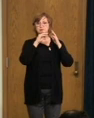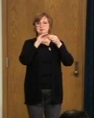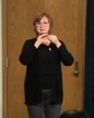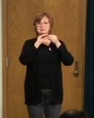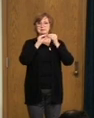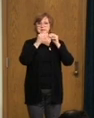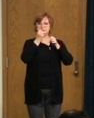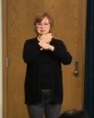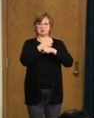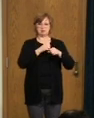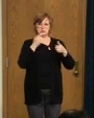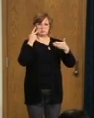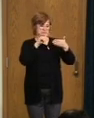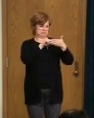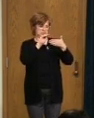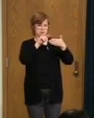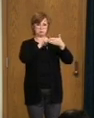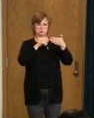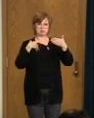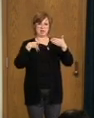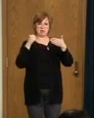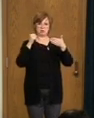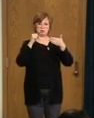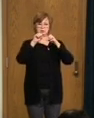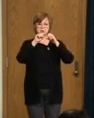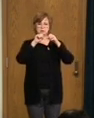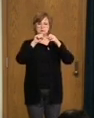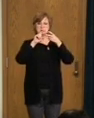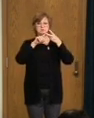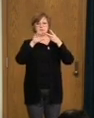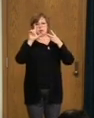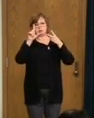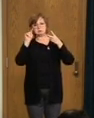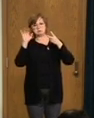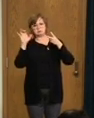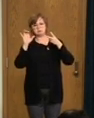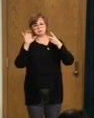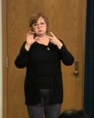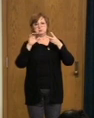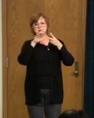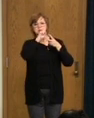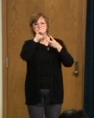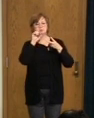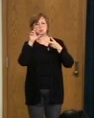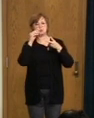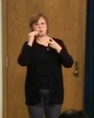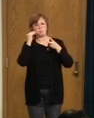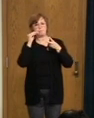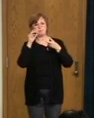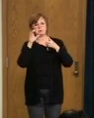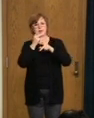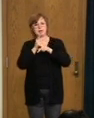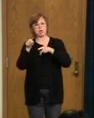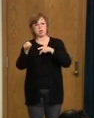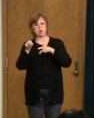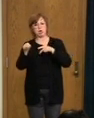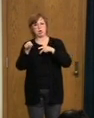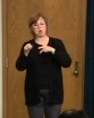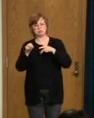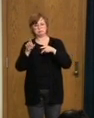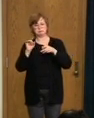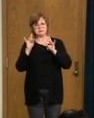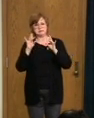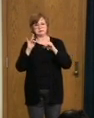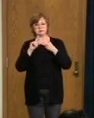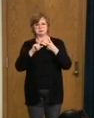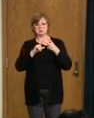our healthcare sector. We have a large number of outbreaks in our long-term care homes. This is a time for us all